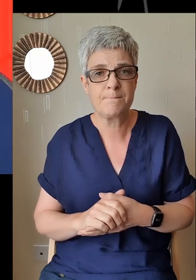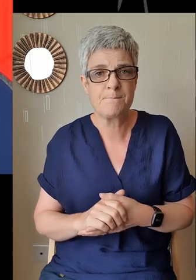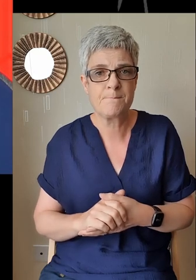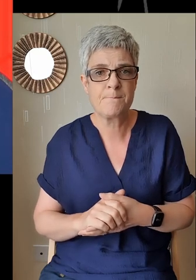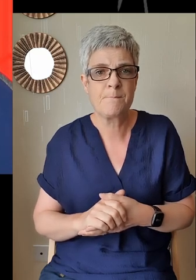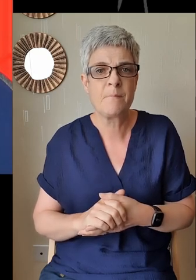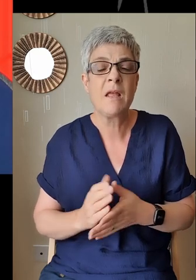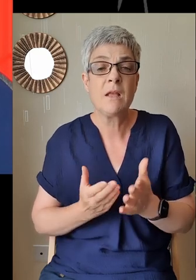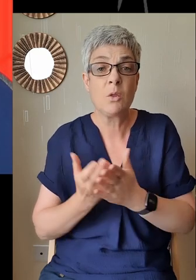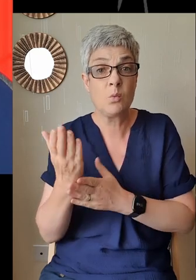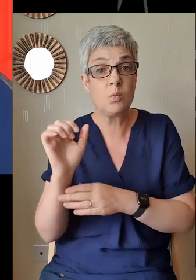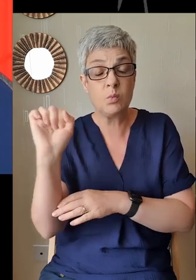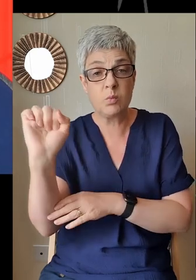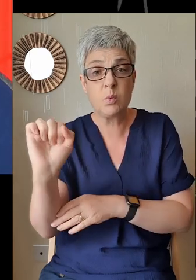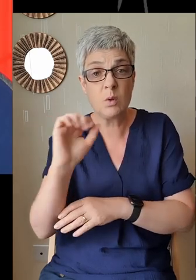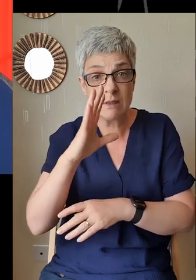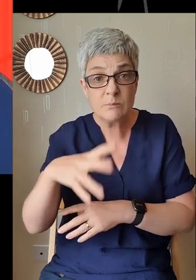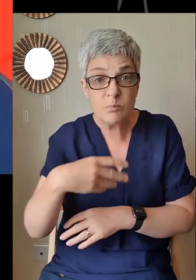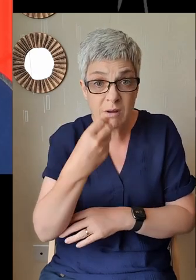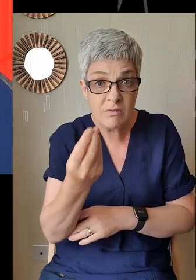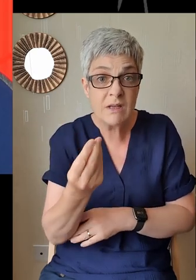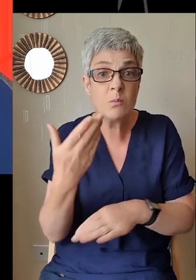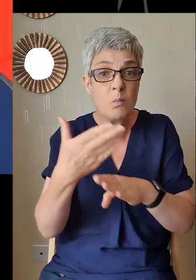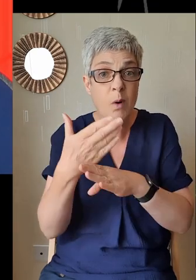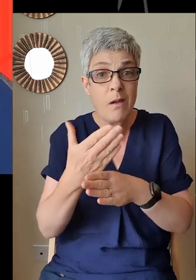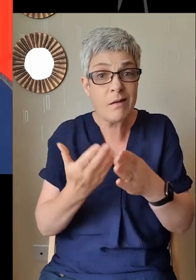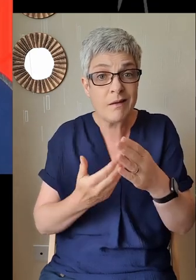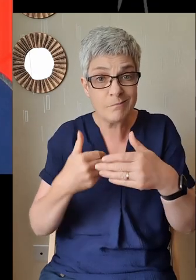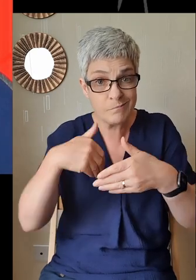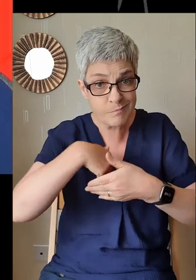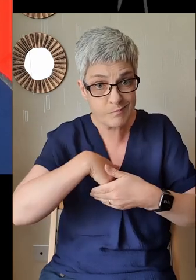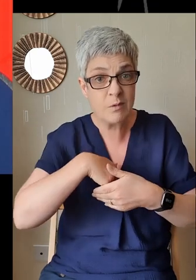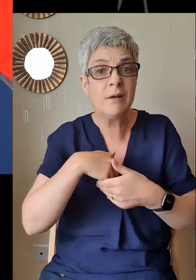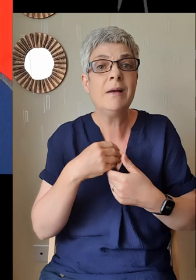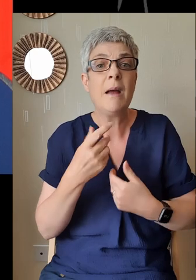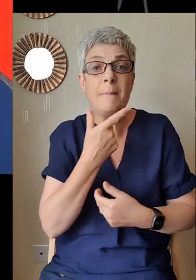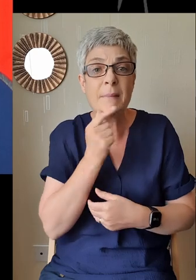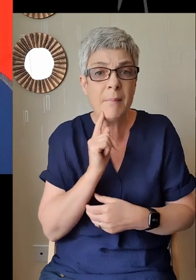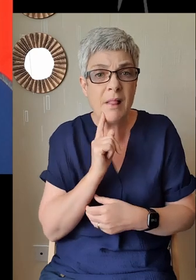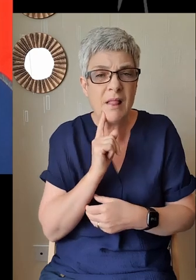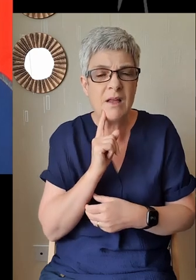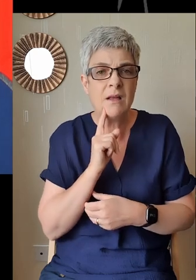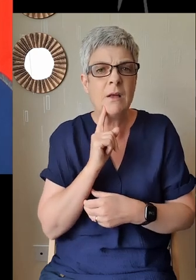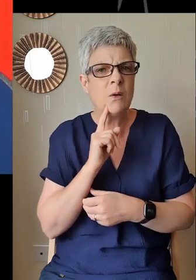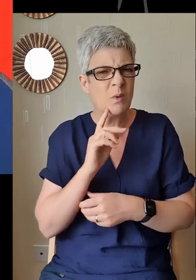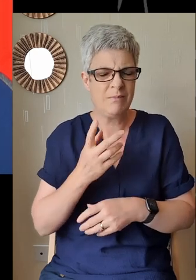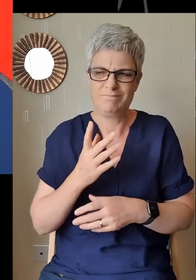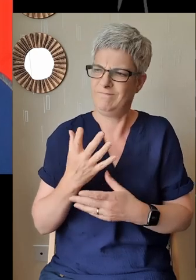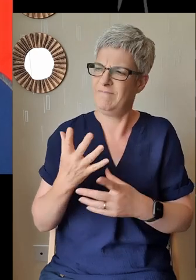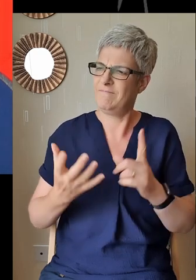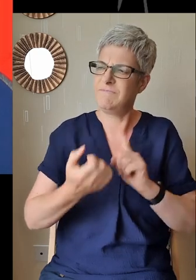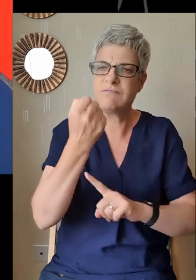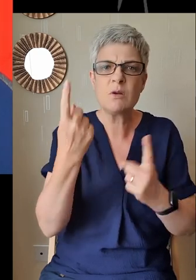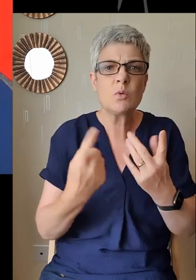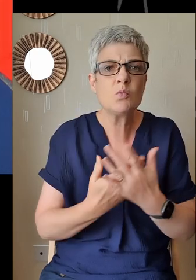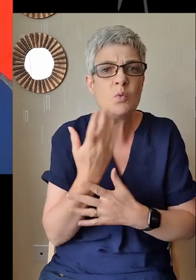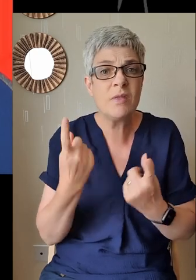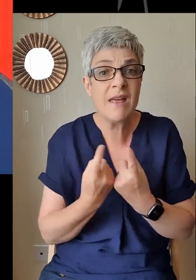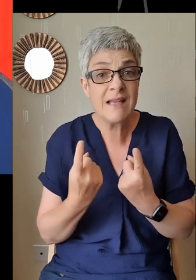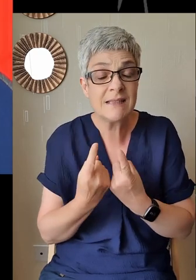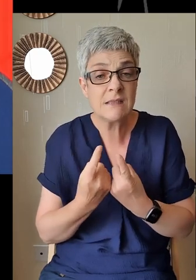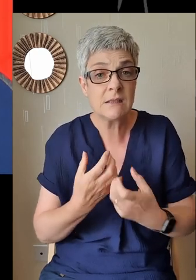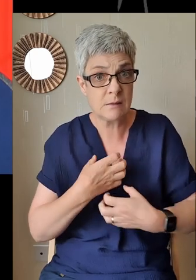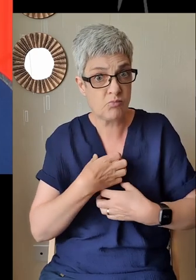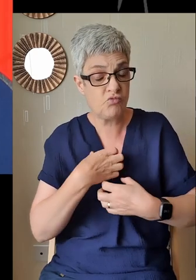It is through your Spirit at work in people that we make new discoveries, even things that surprise us but